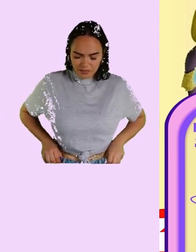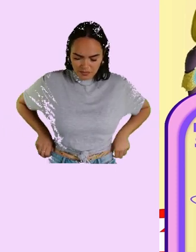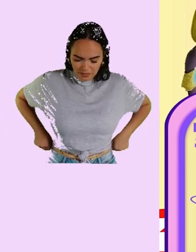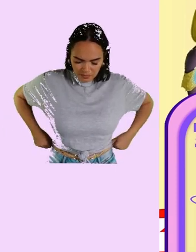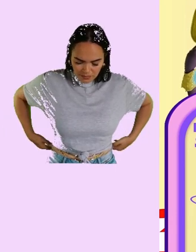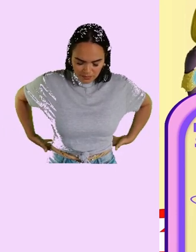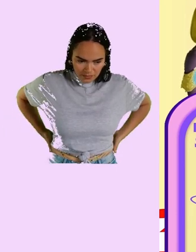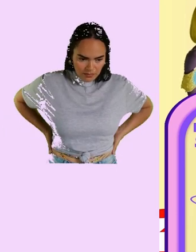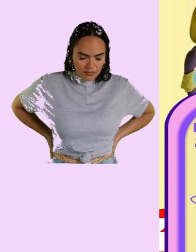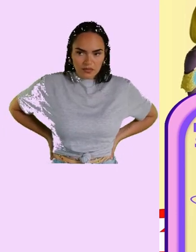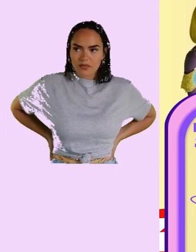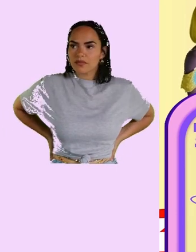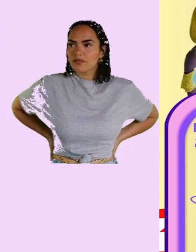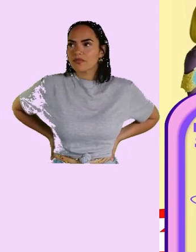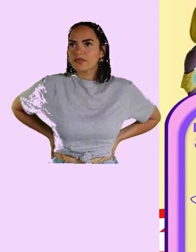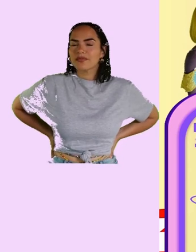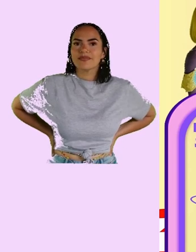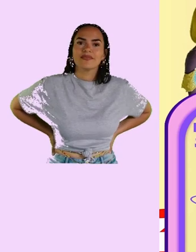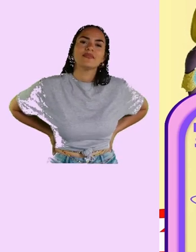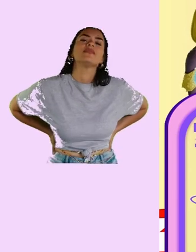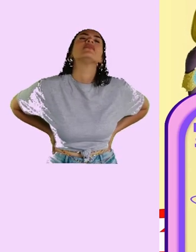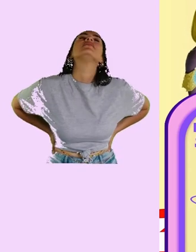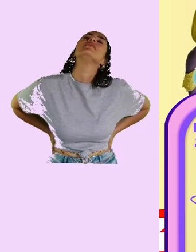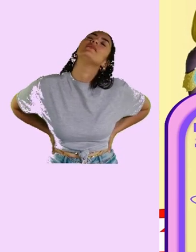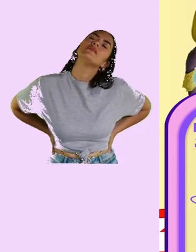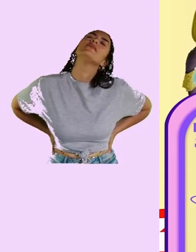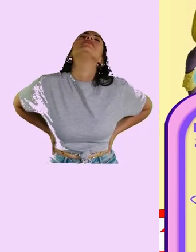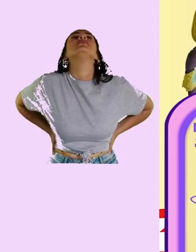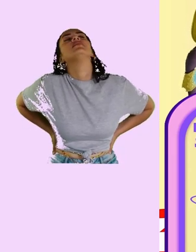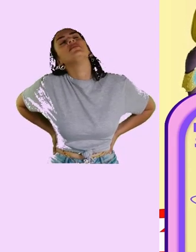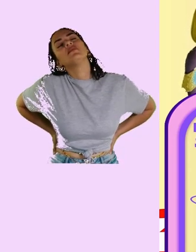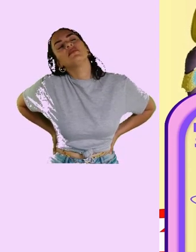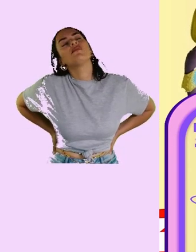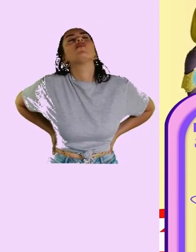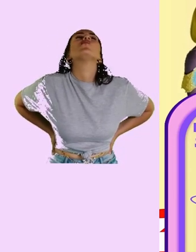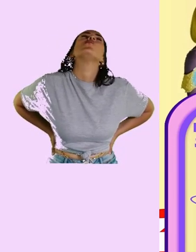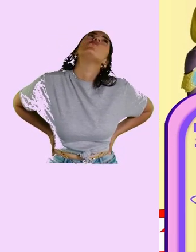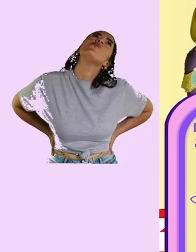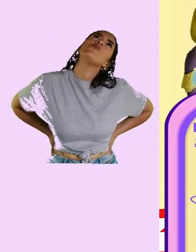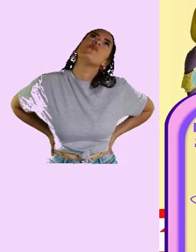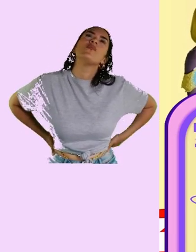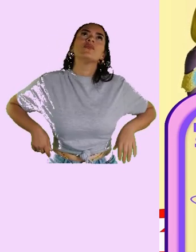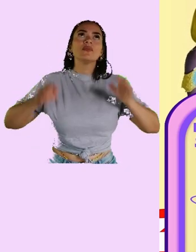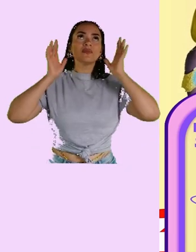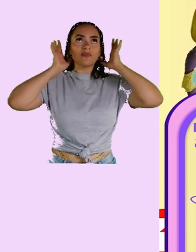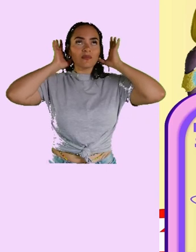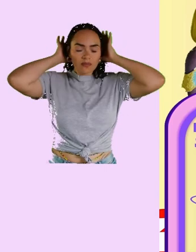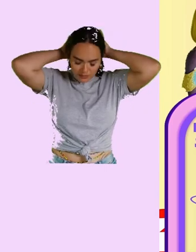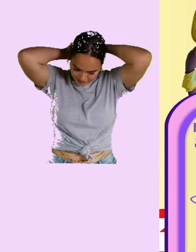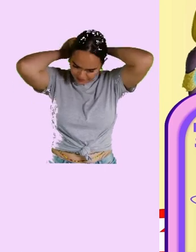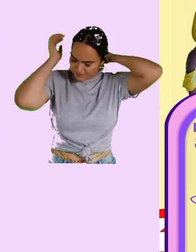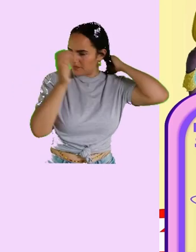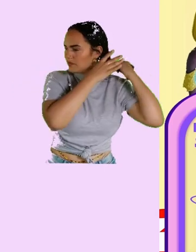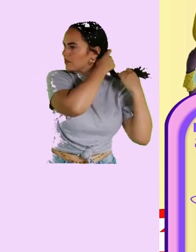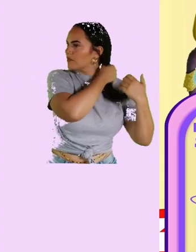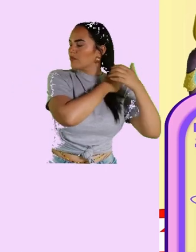players tonight, their timelines diverged in December of 2019, so we will only be asking about memories from before then. There